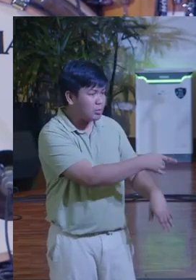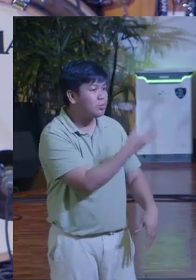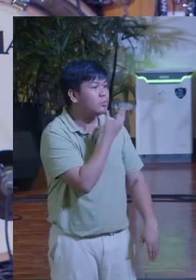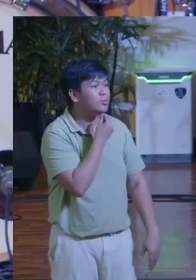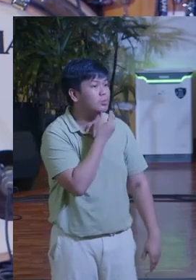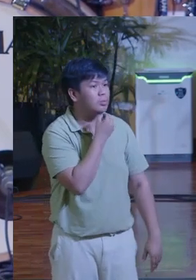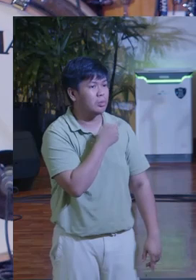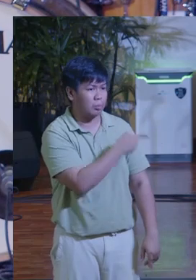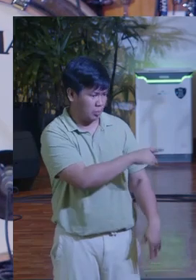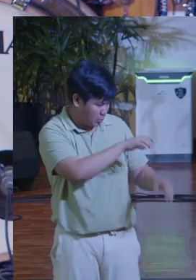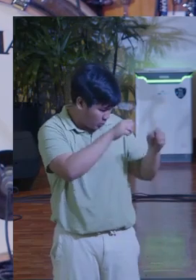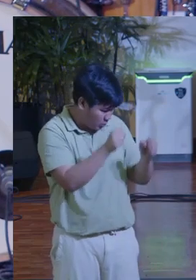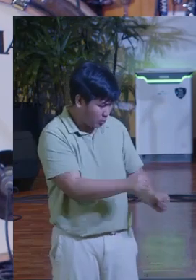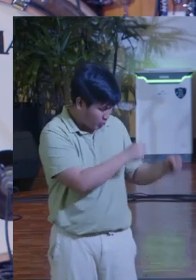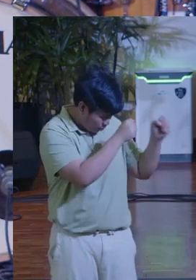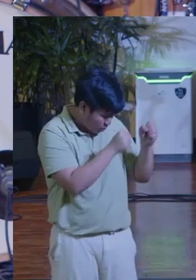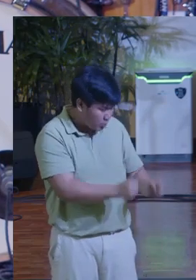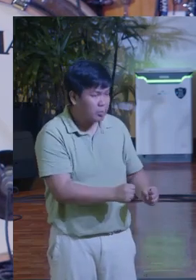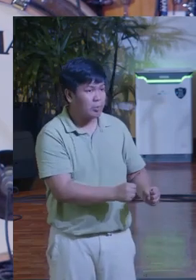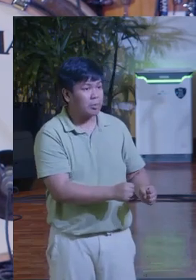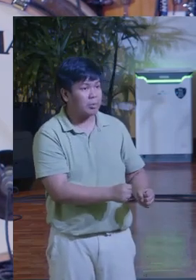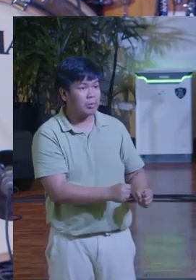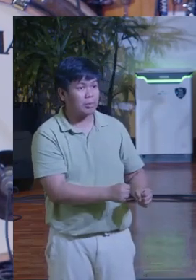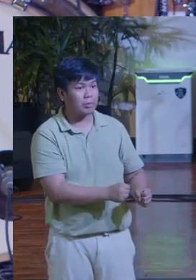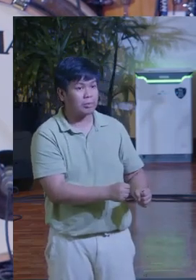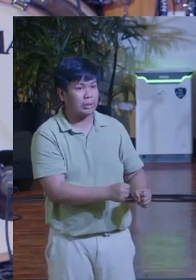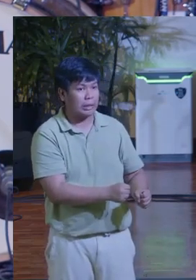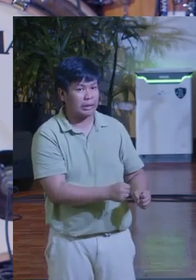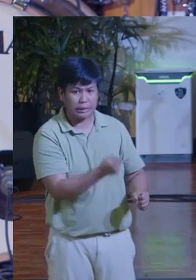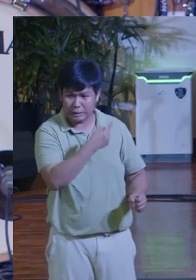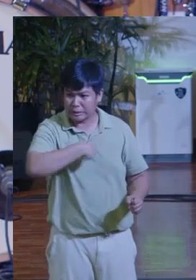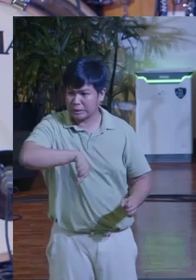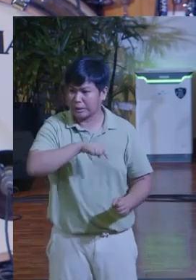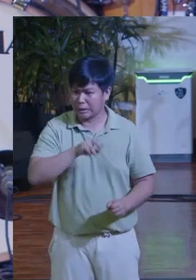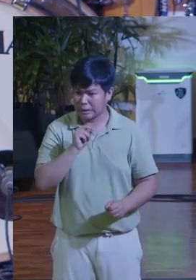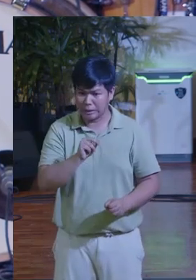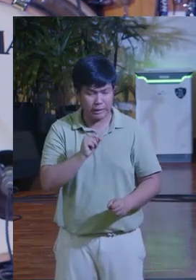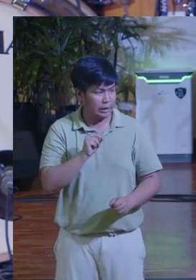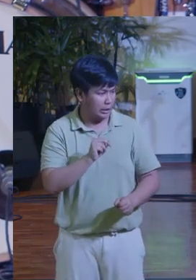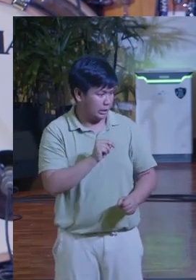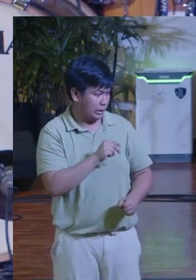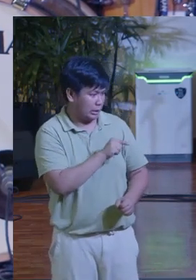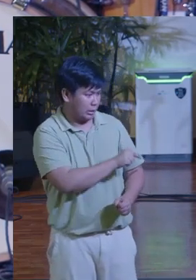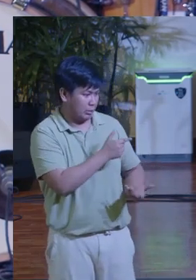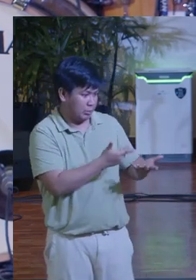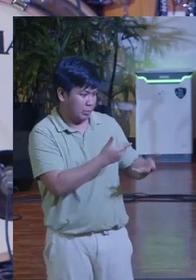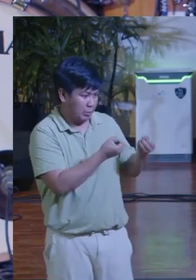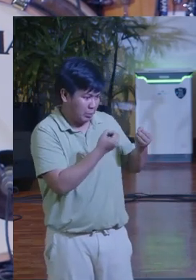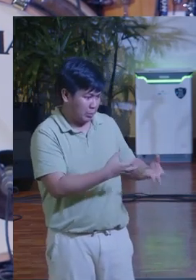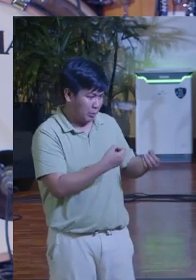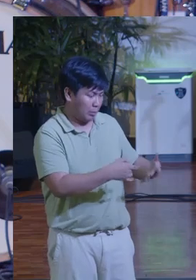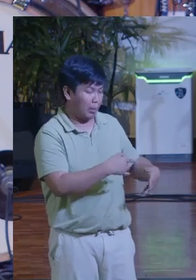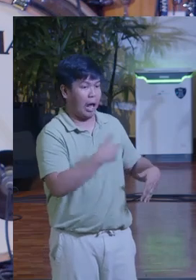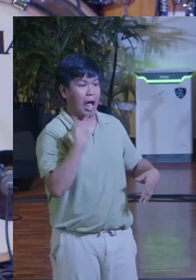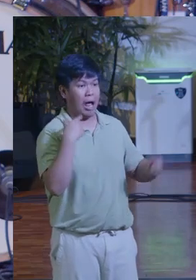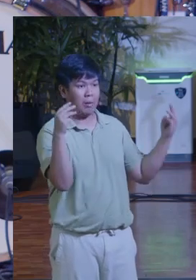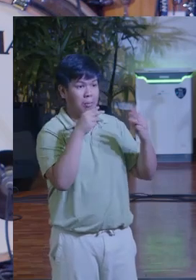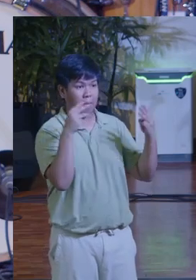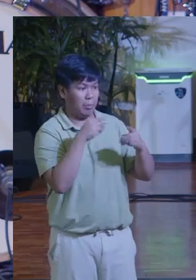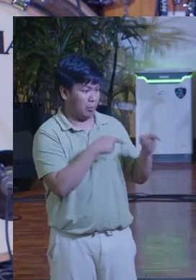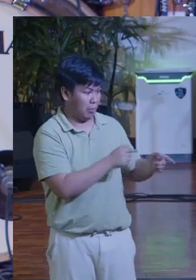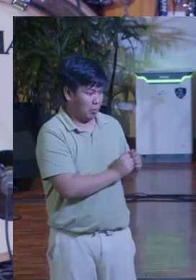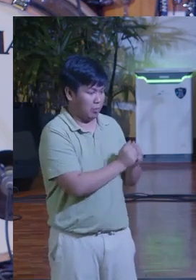for us. Come, let us deal shrewdly with them, lest they multiply, and if war breaks out, they